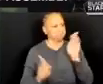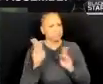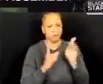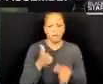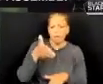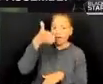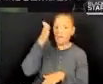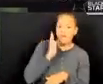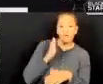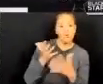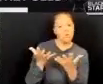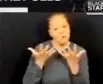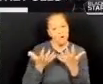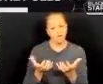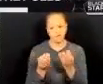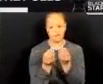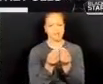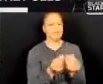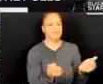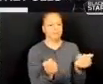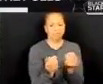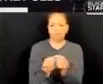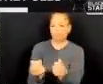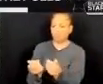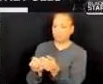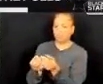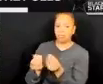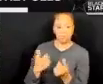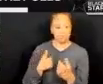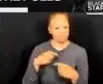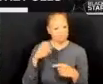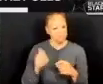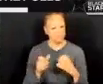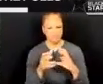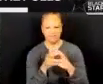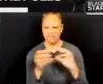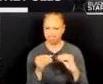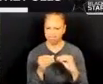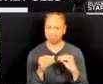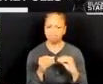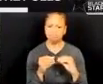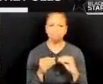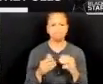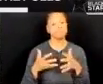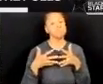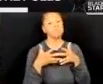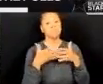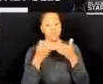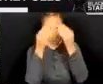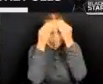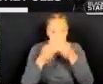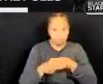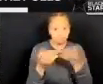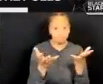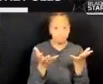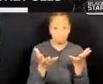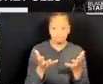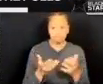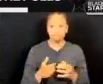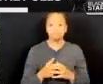America, you have made a promise, one nation, under